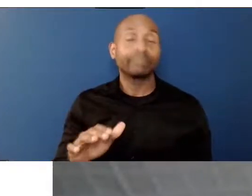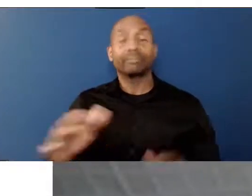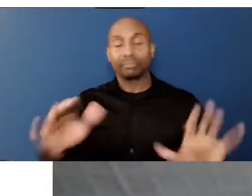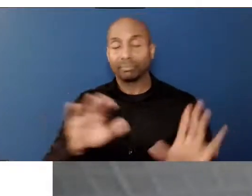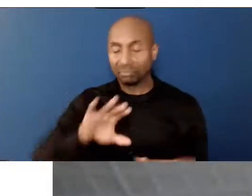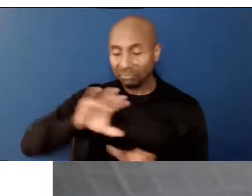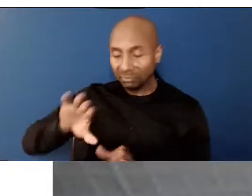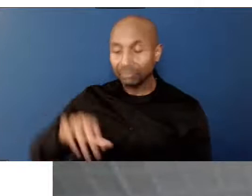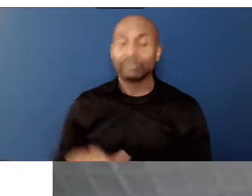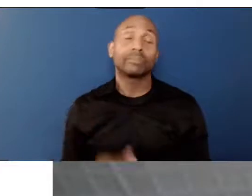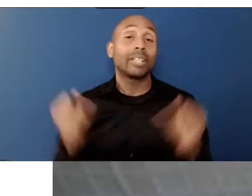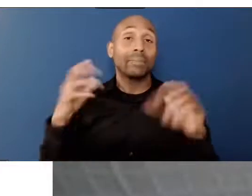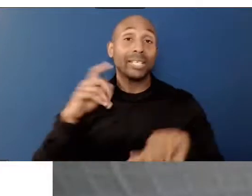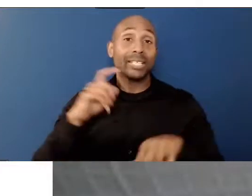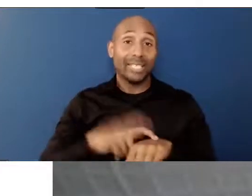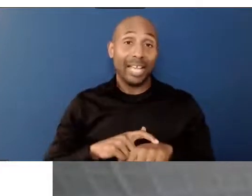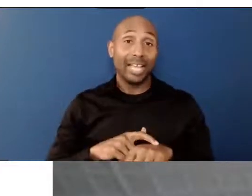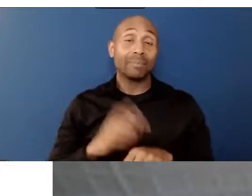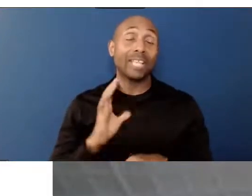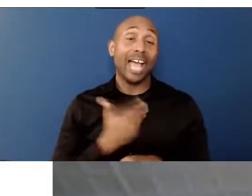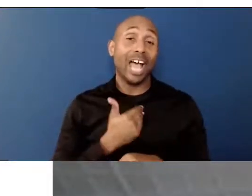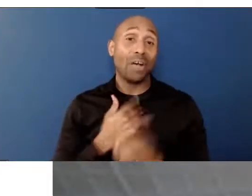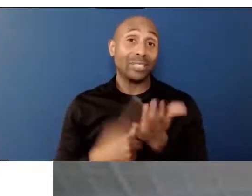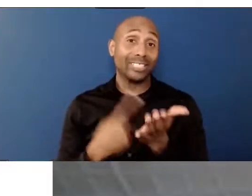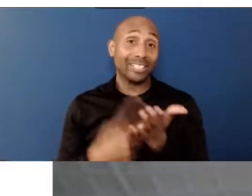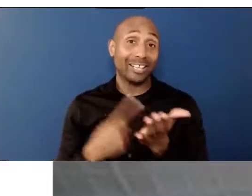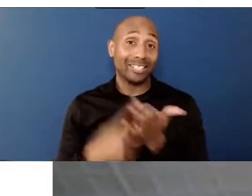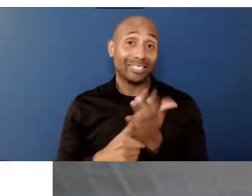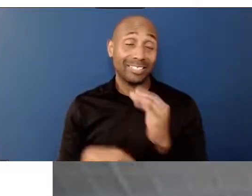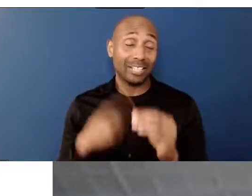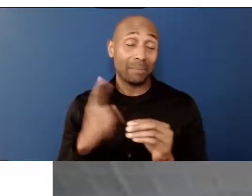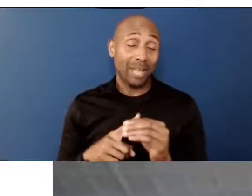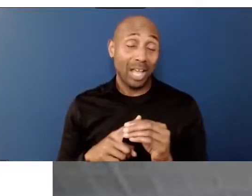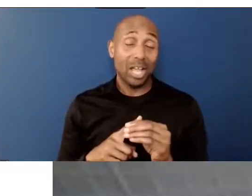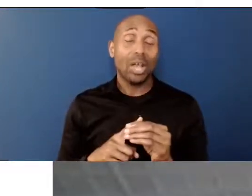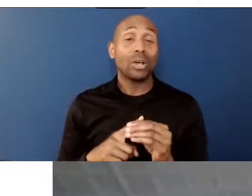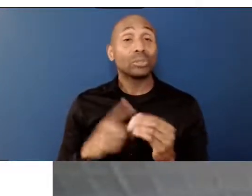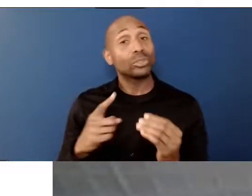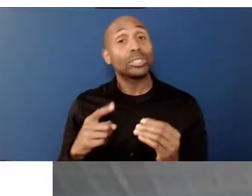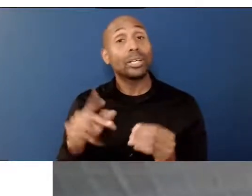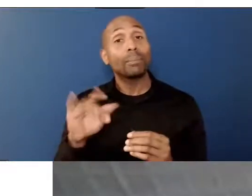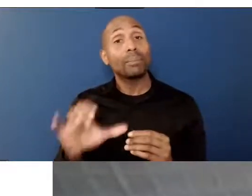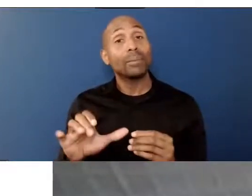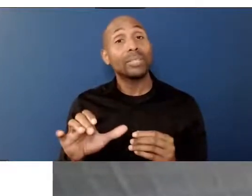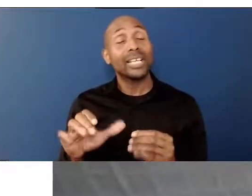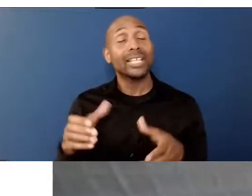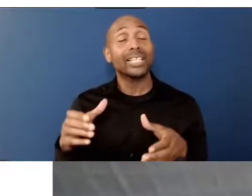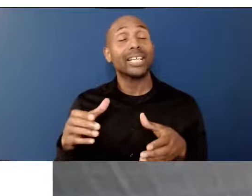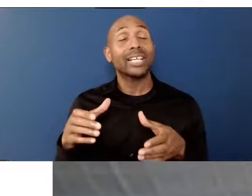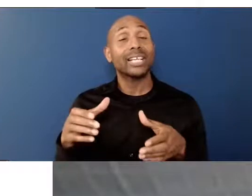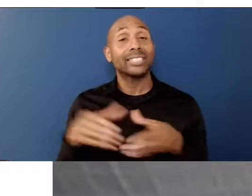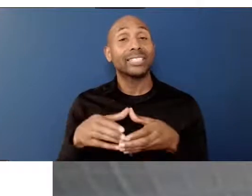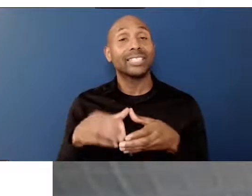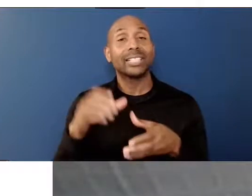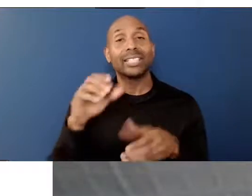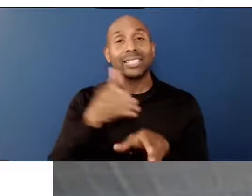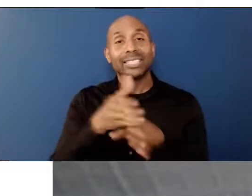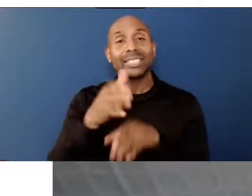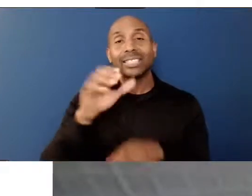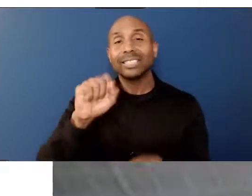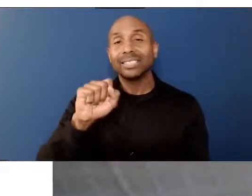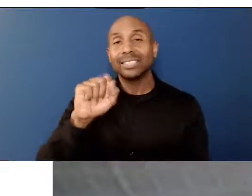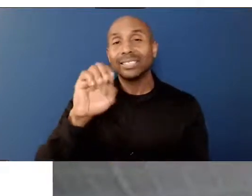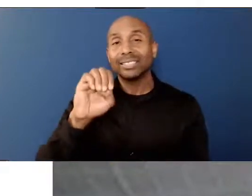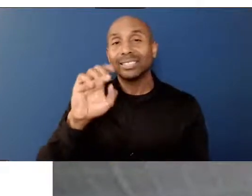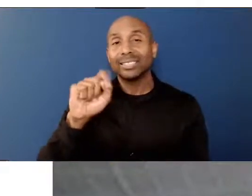for people with disabilities, but it is about the prescribed public sector bodies. In the work that we're doing through